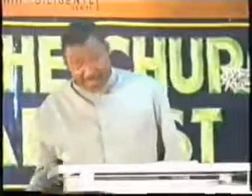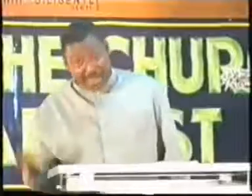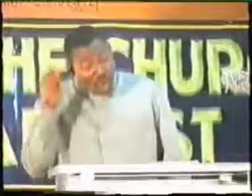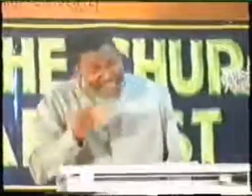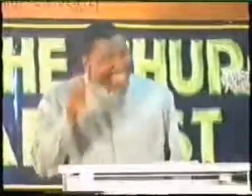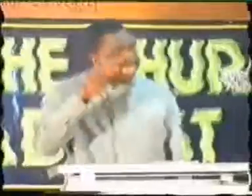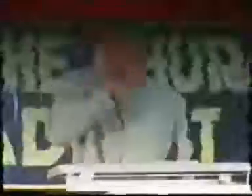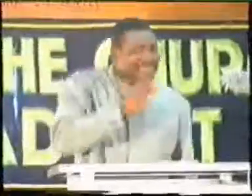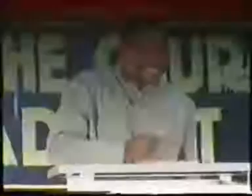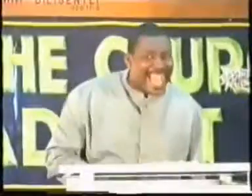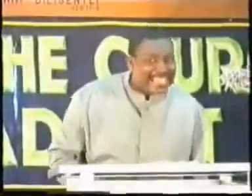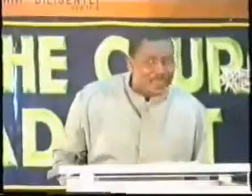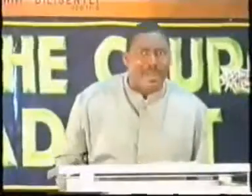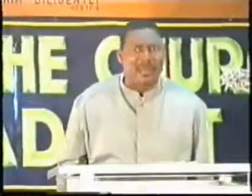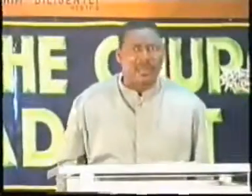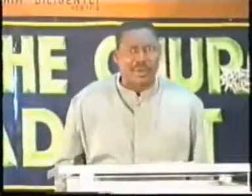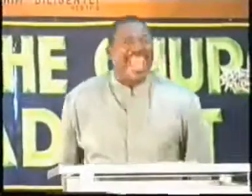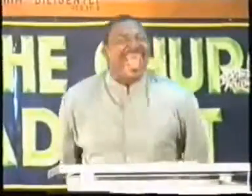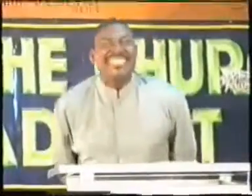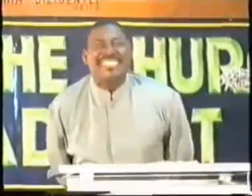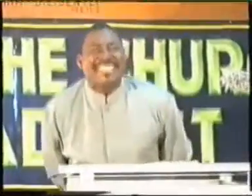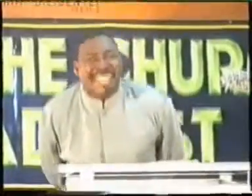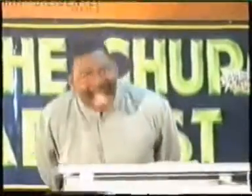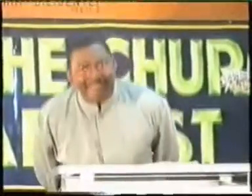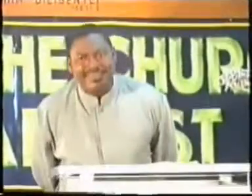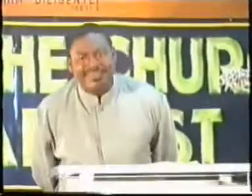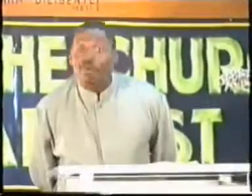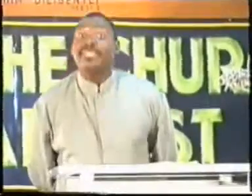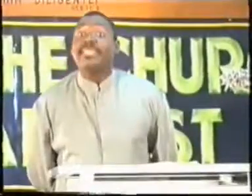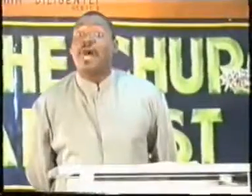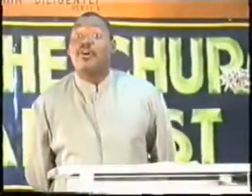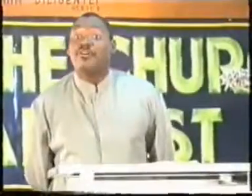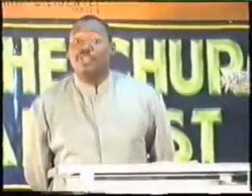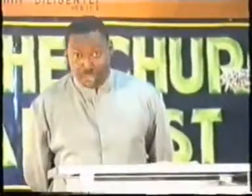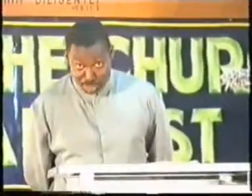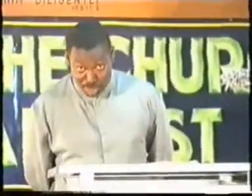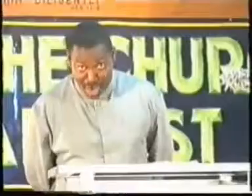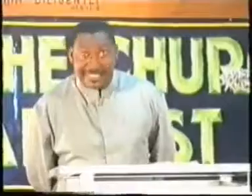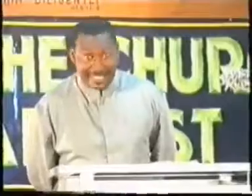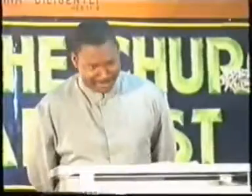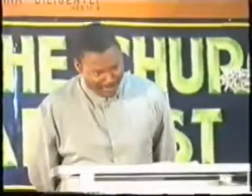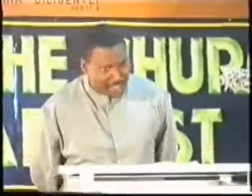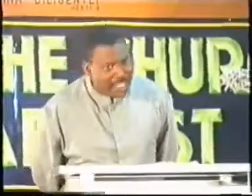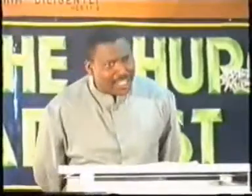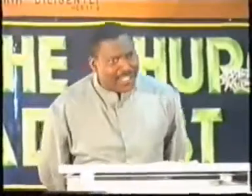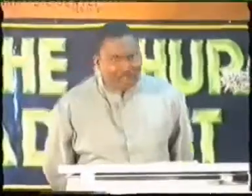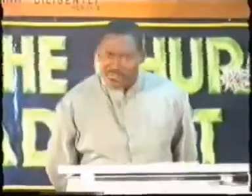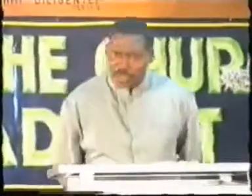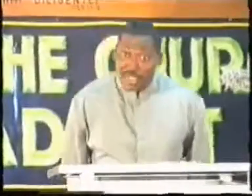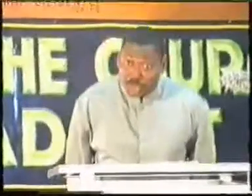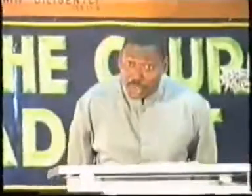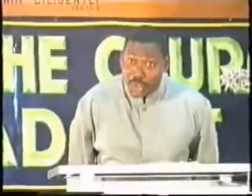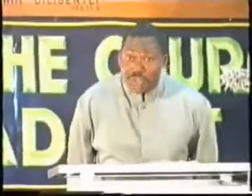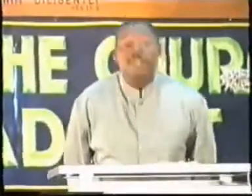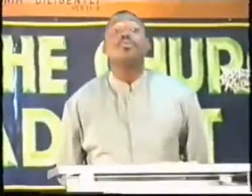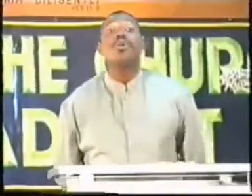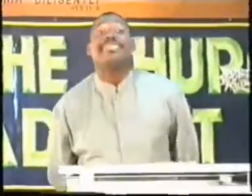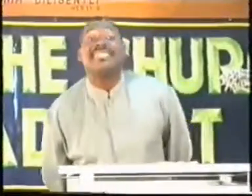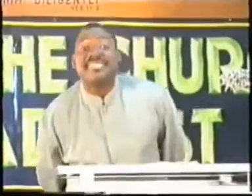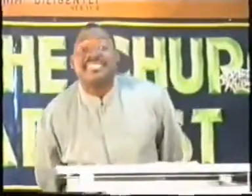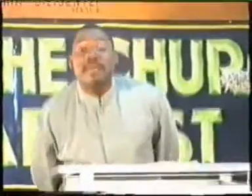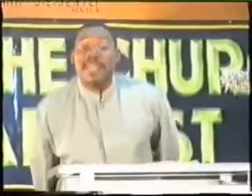day. Because a catch was a tight in our Bible, and yes, one day down, Deuteronomy chapter 14, verse 22